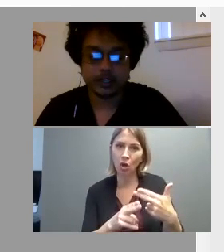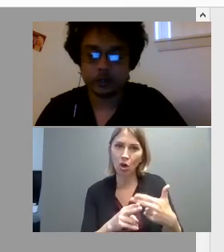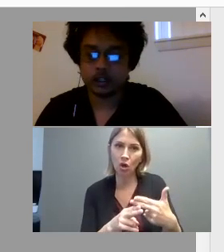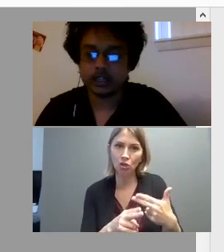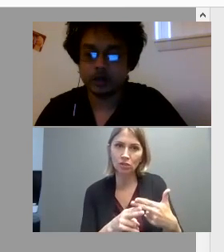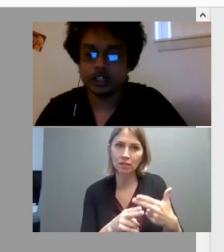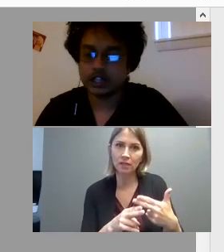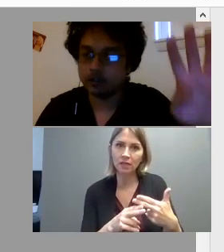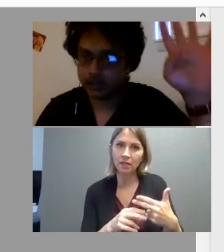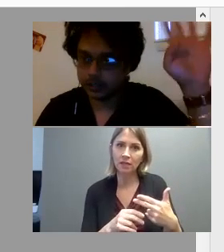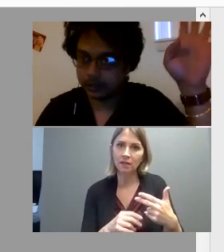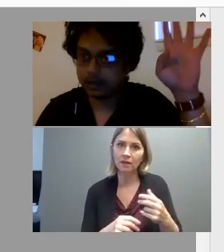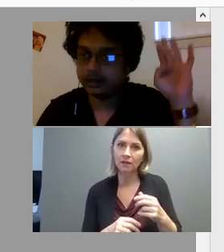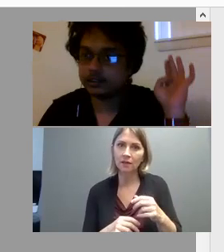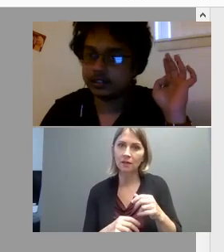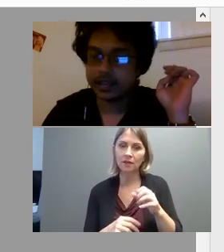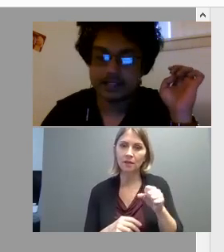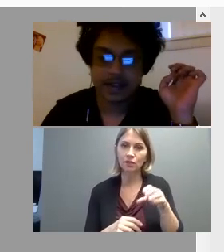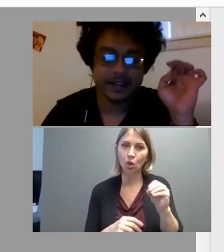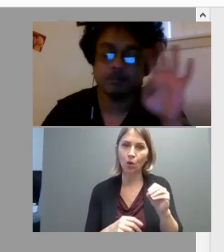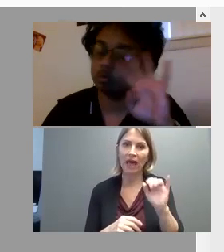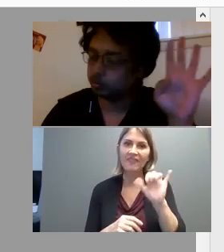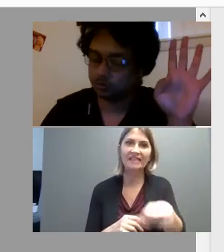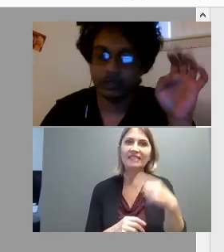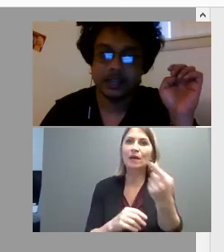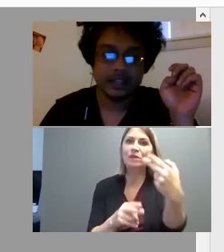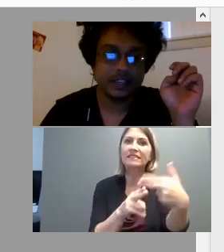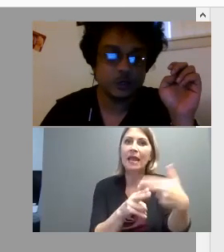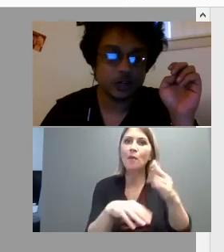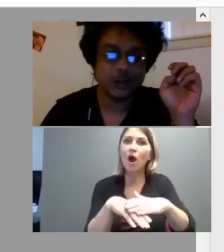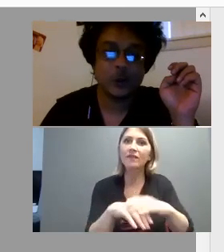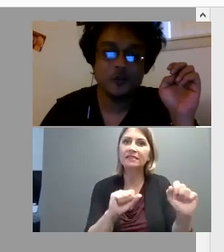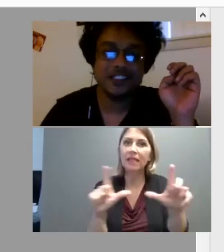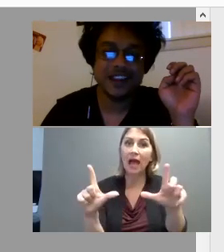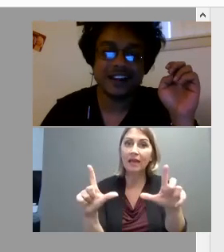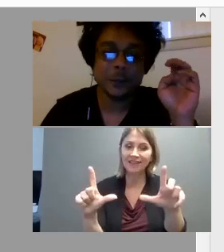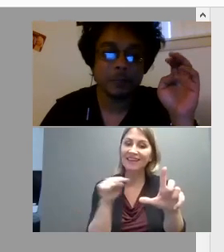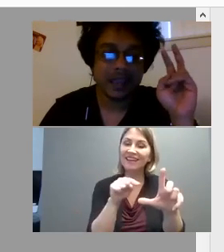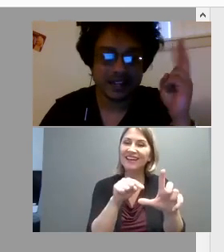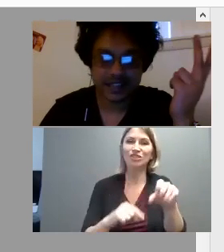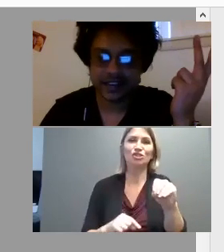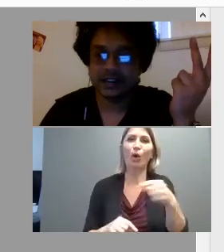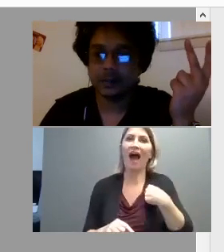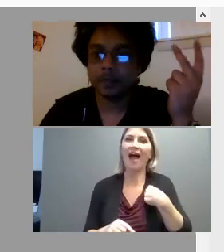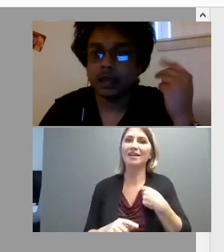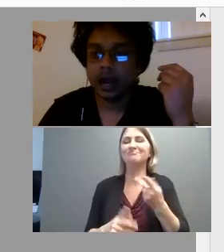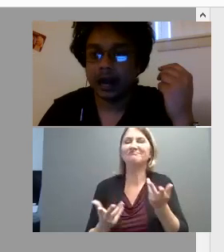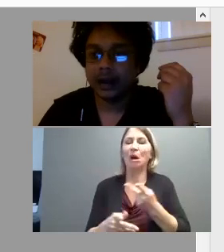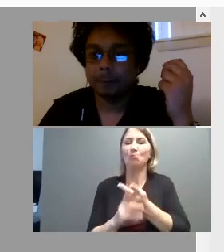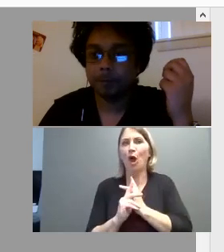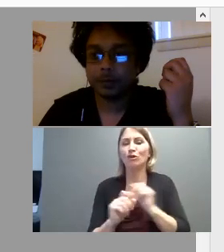worry about it. I totally did not cheat of him and take his slides. He is totally cool with that. And